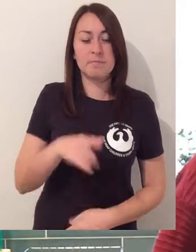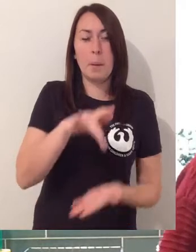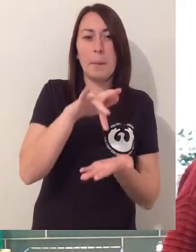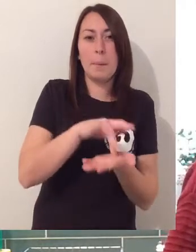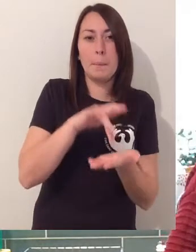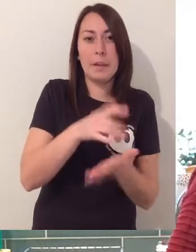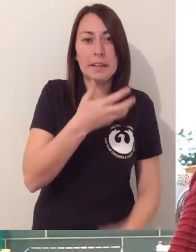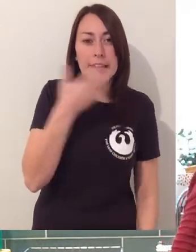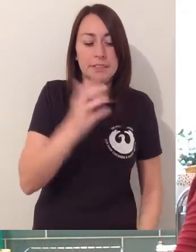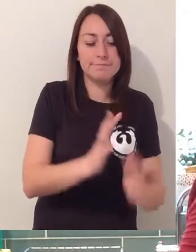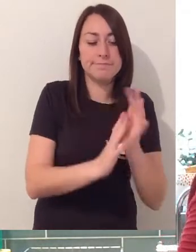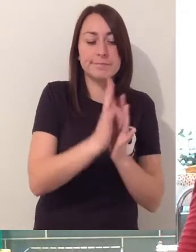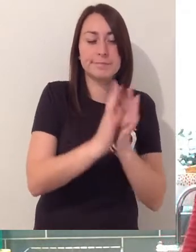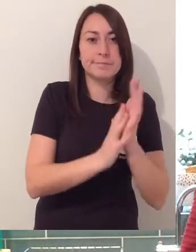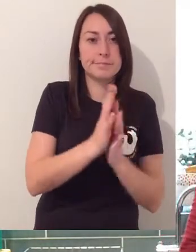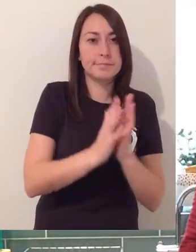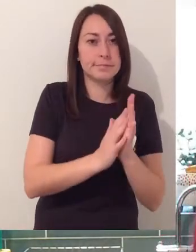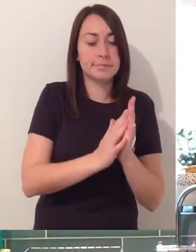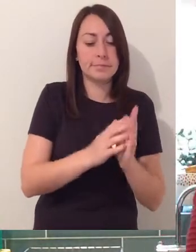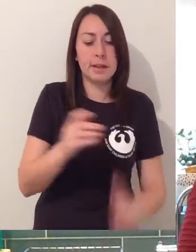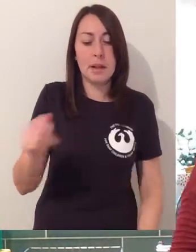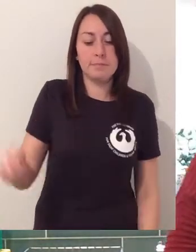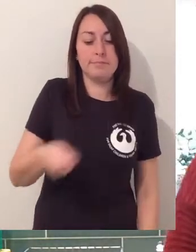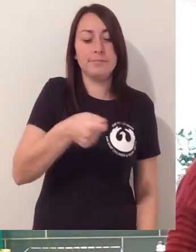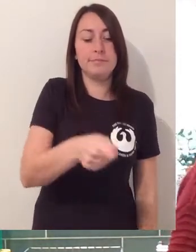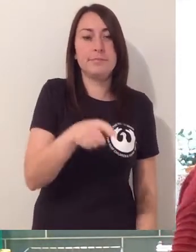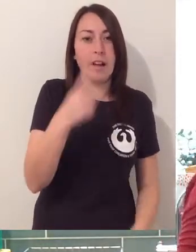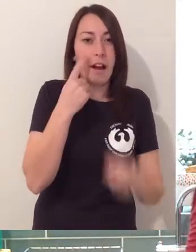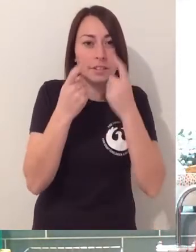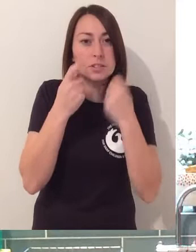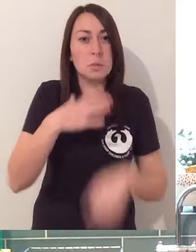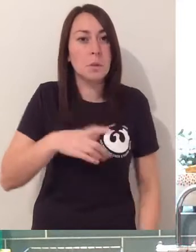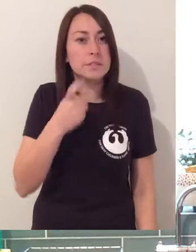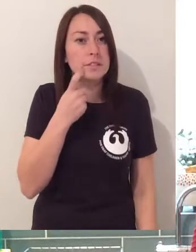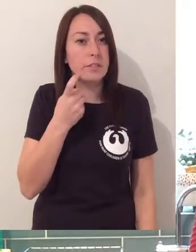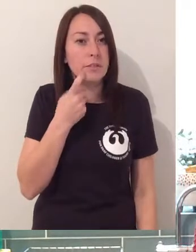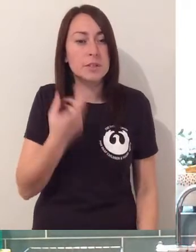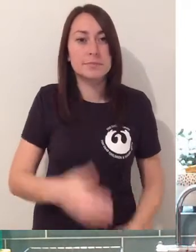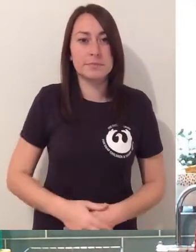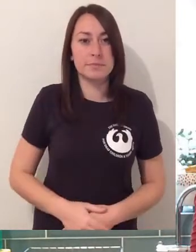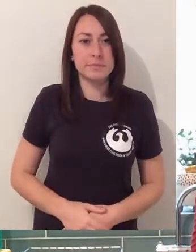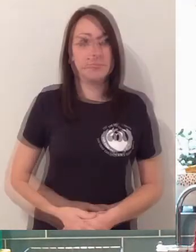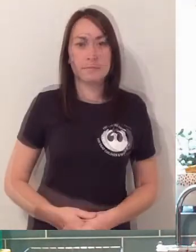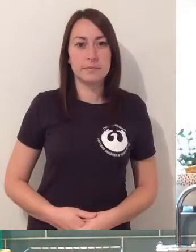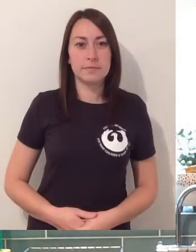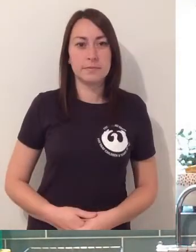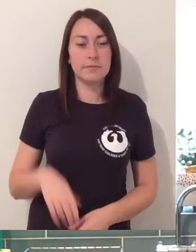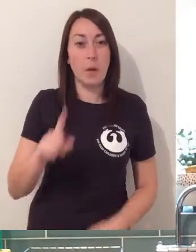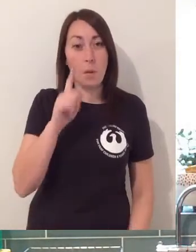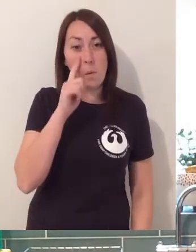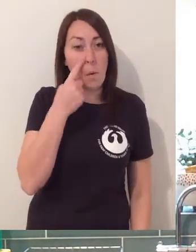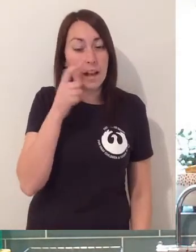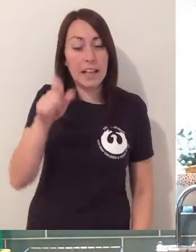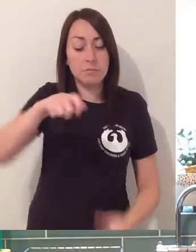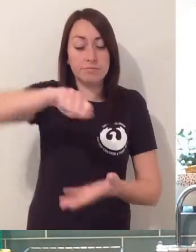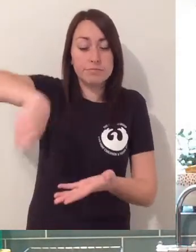Just on a medium flame. So what we're going to do is soften our onions. Pop in a little bit of olive oil or